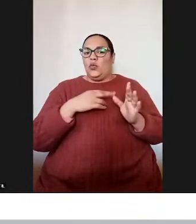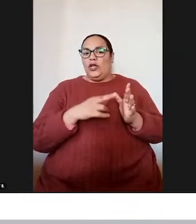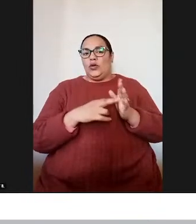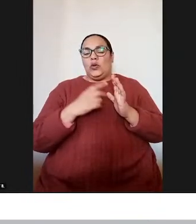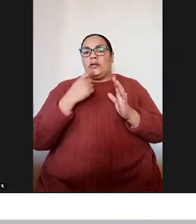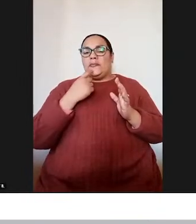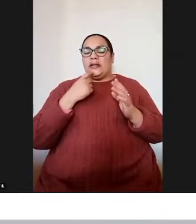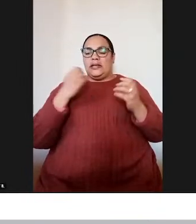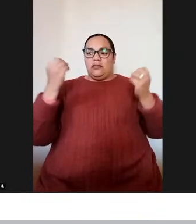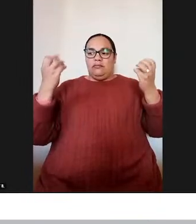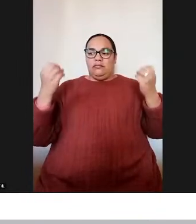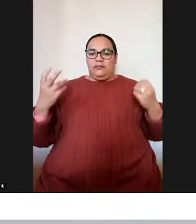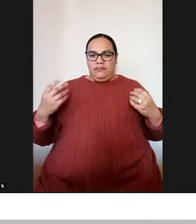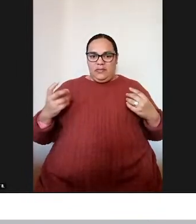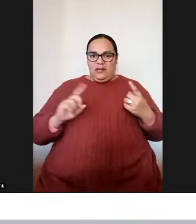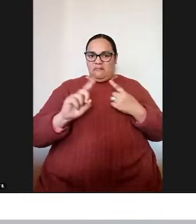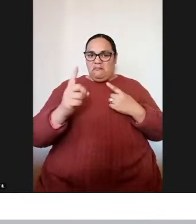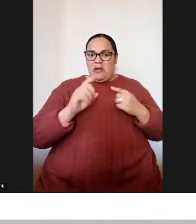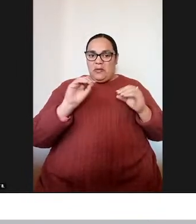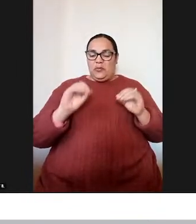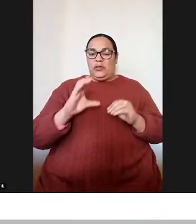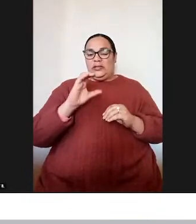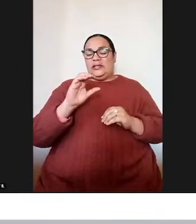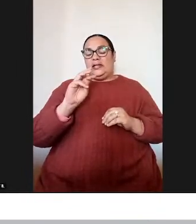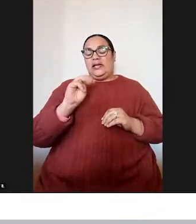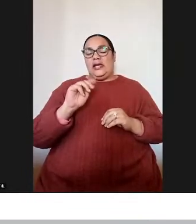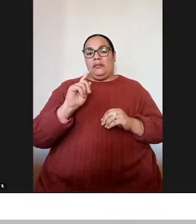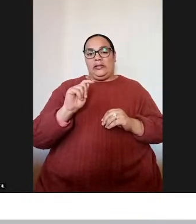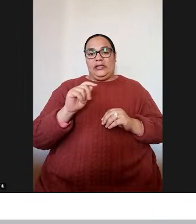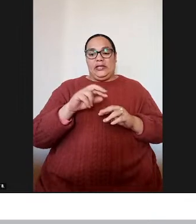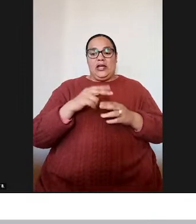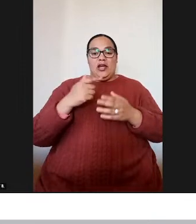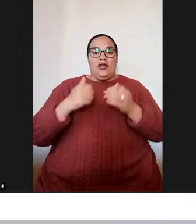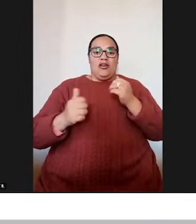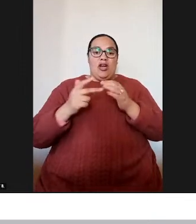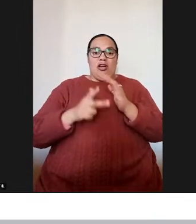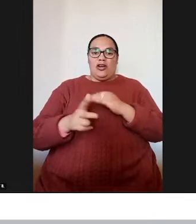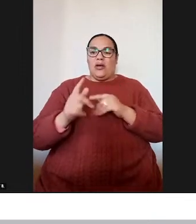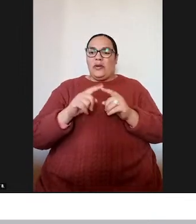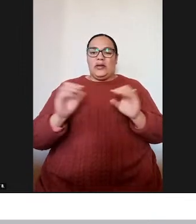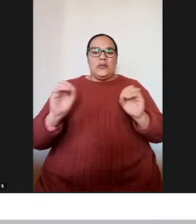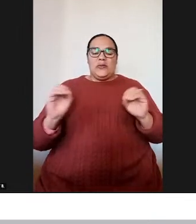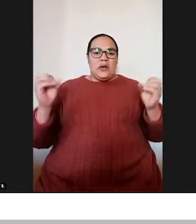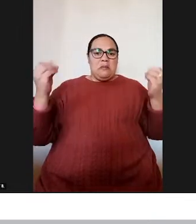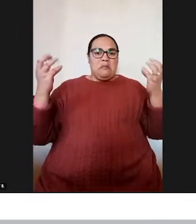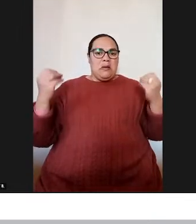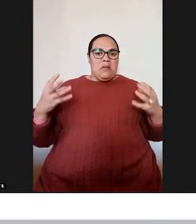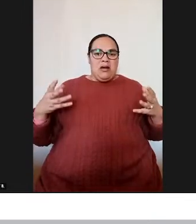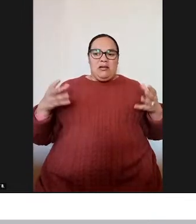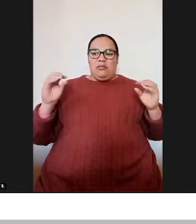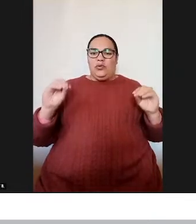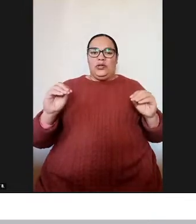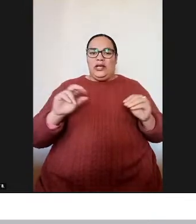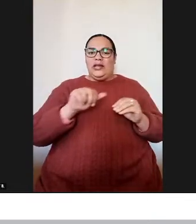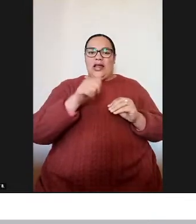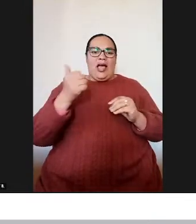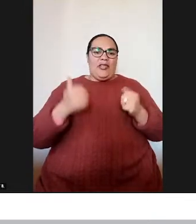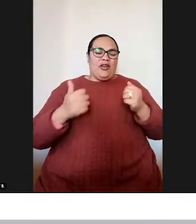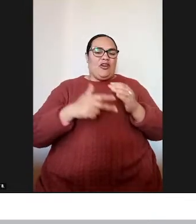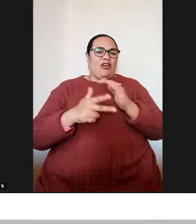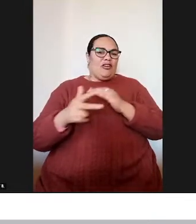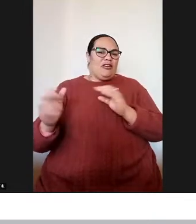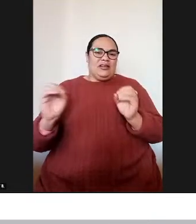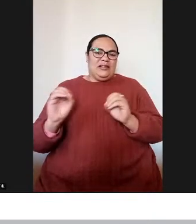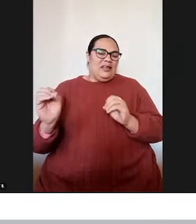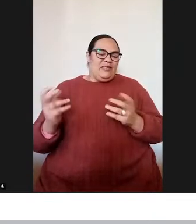detector to be placed in the C and D garage, but there's currently no metal detector in the other garage that also leads into this